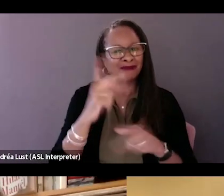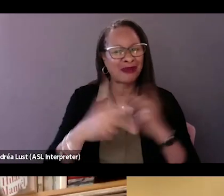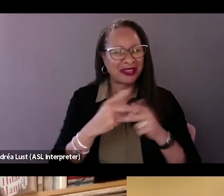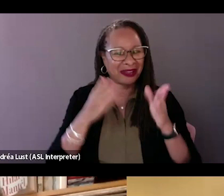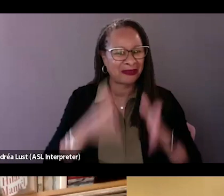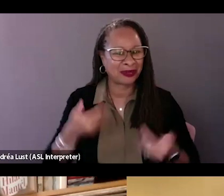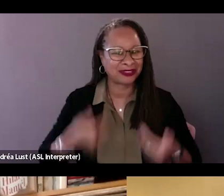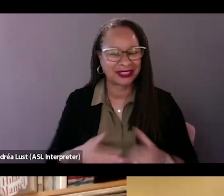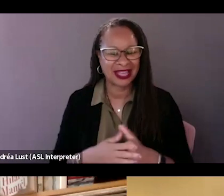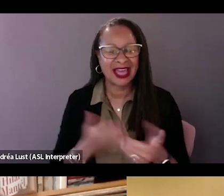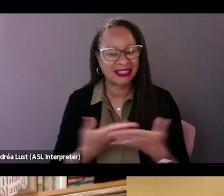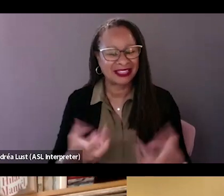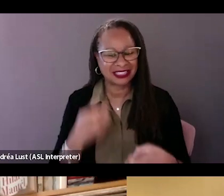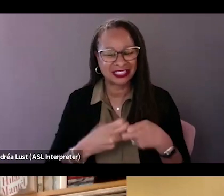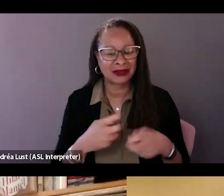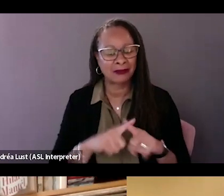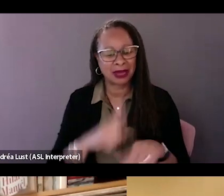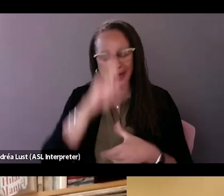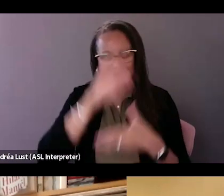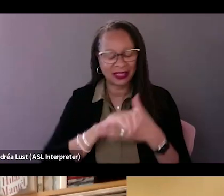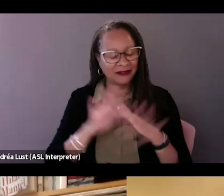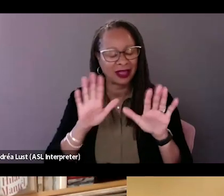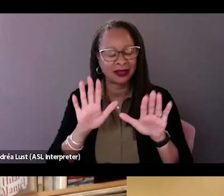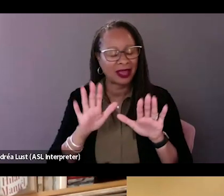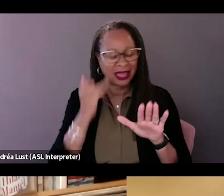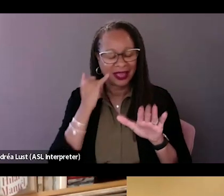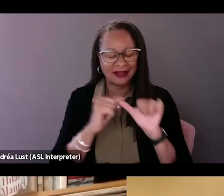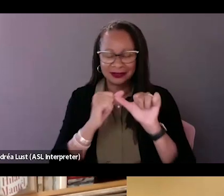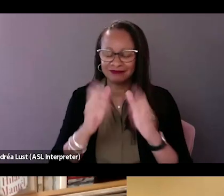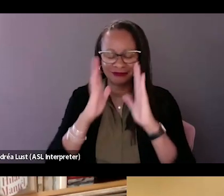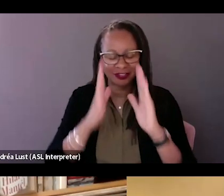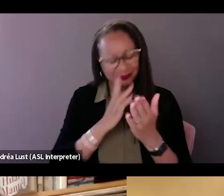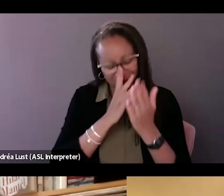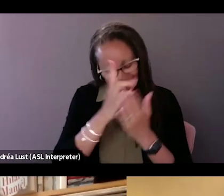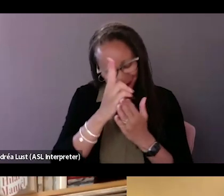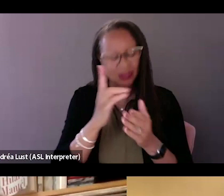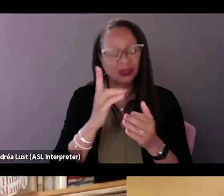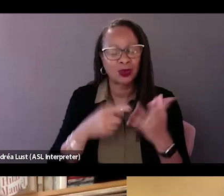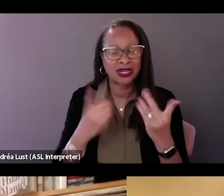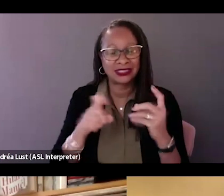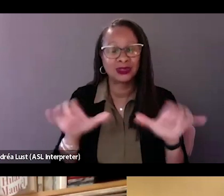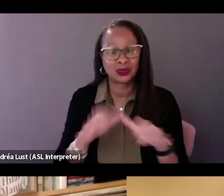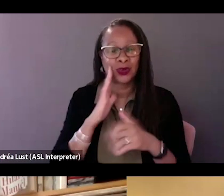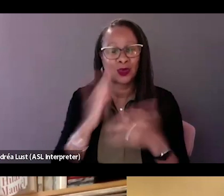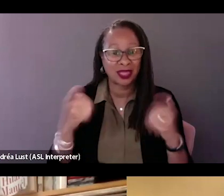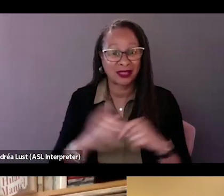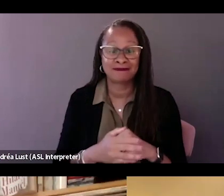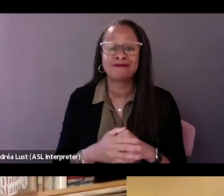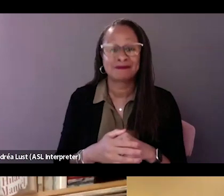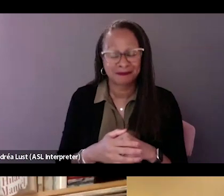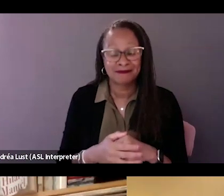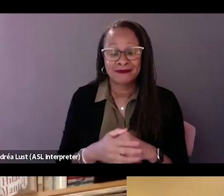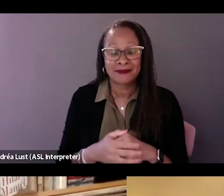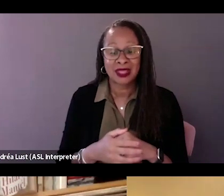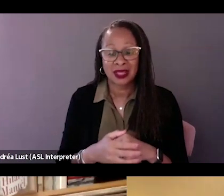Things are difficult, but I believe in just coasting along, coasting on, doing whatever I need to do every day. And I'm sure sooner than later I should be able to get this